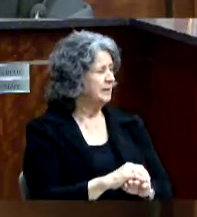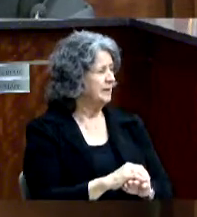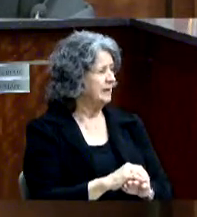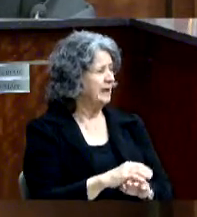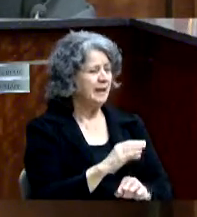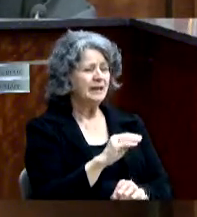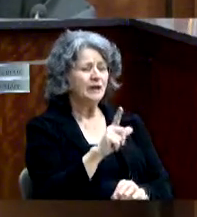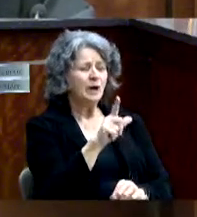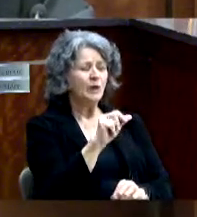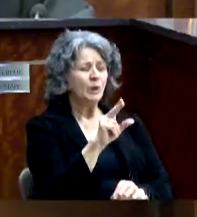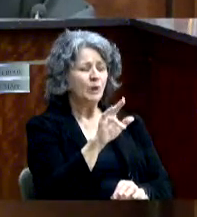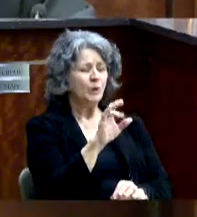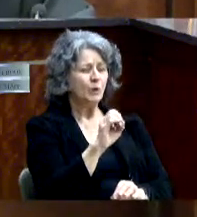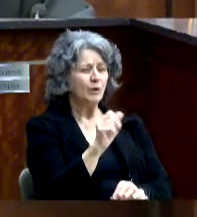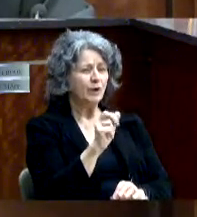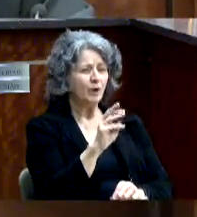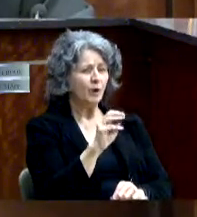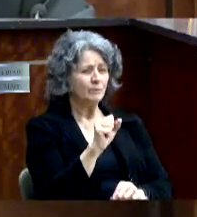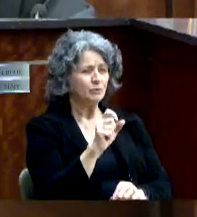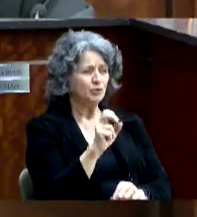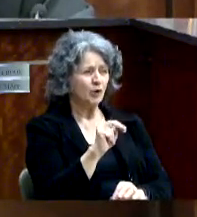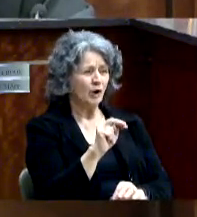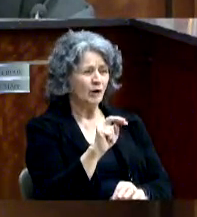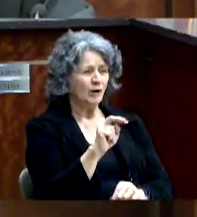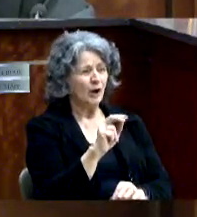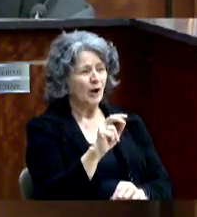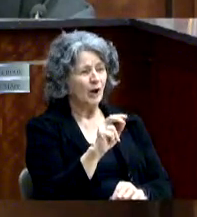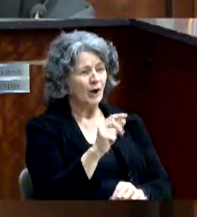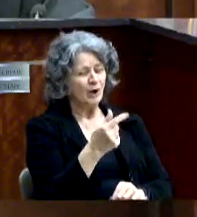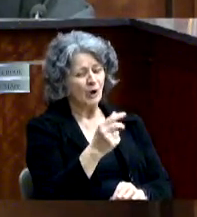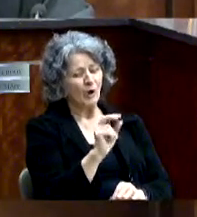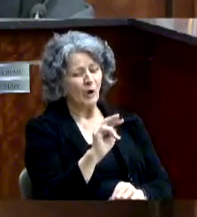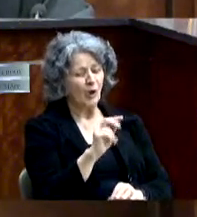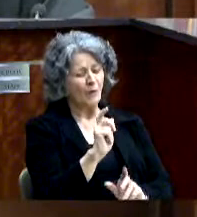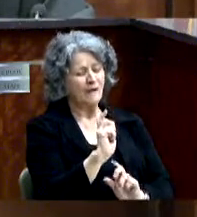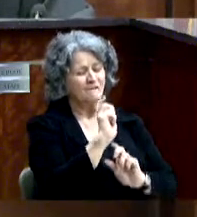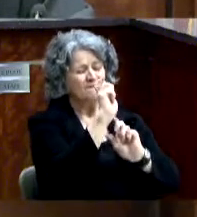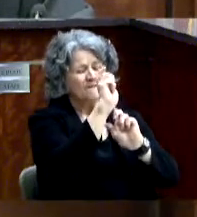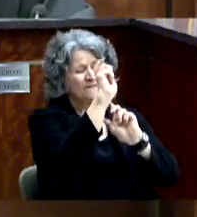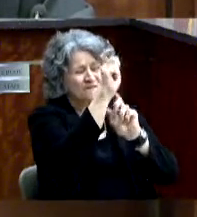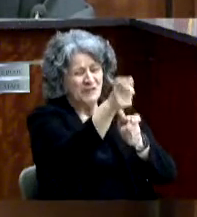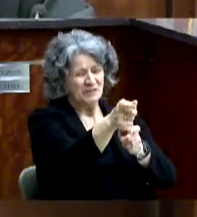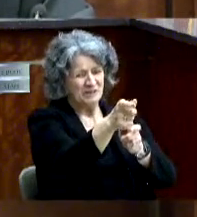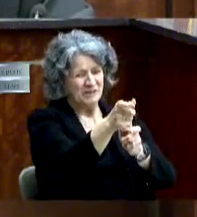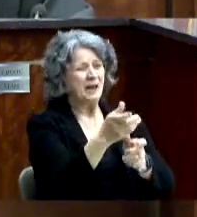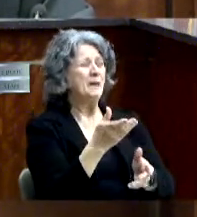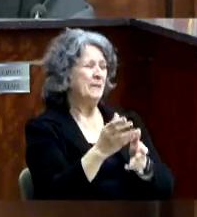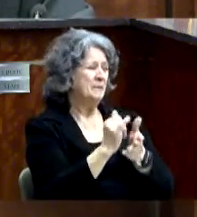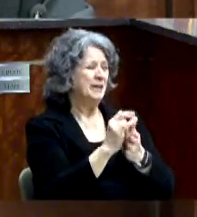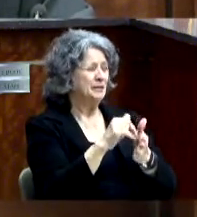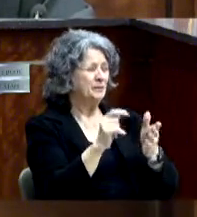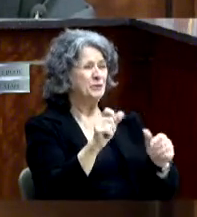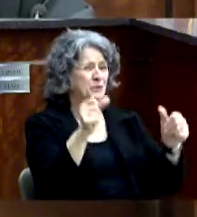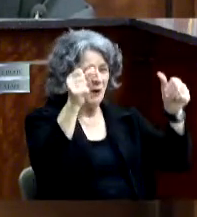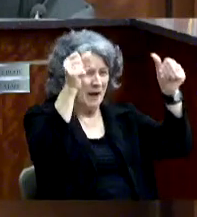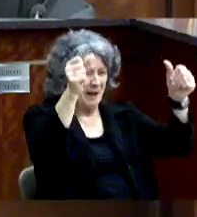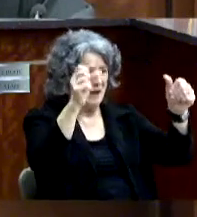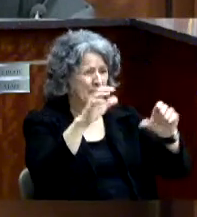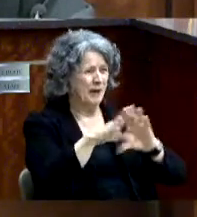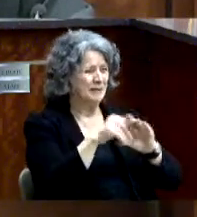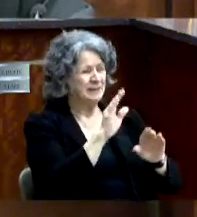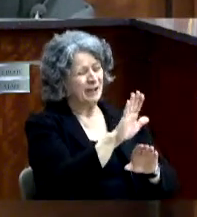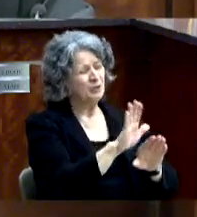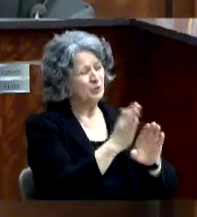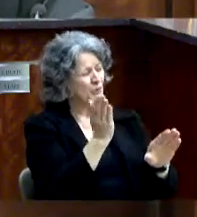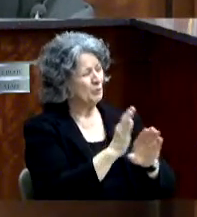Louis Armstrong, "Gone Fishing." And maybe that's what you hang outside your door on your departure. But I certainly